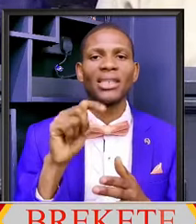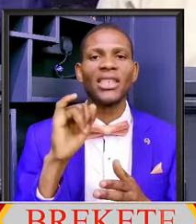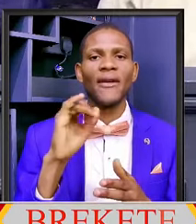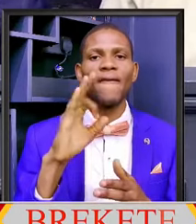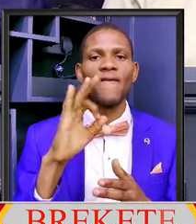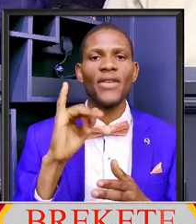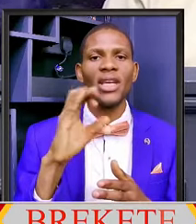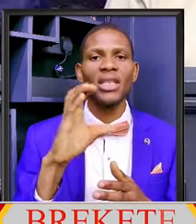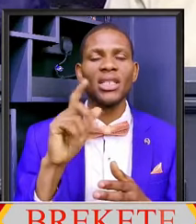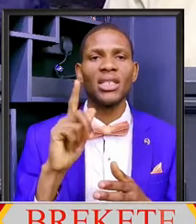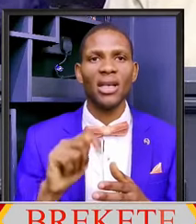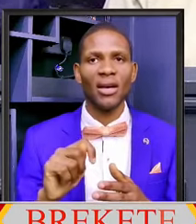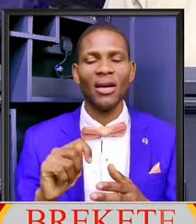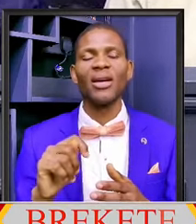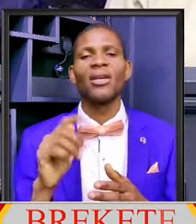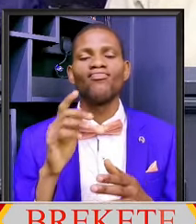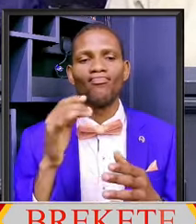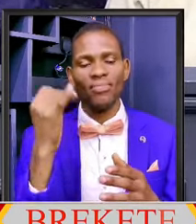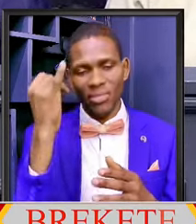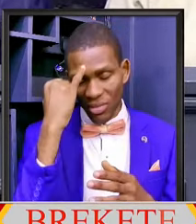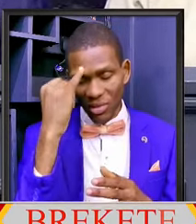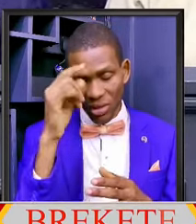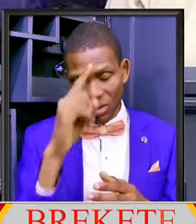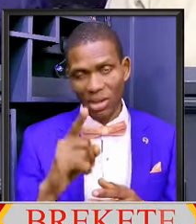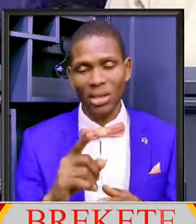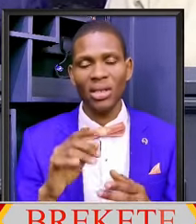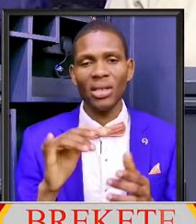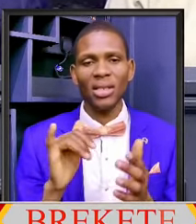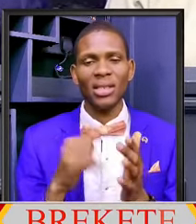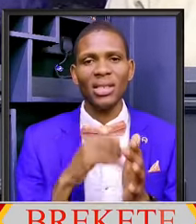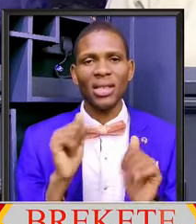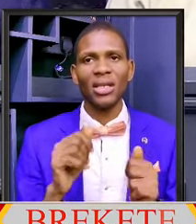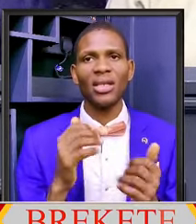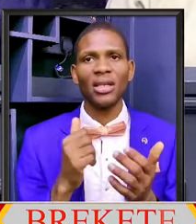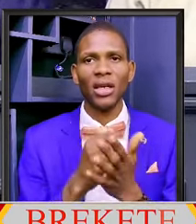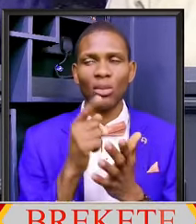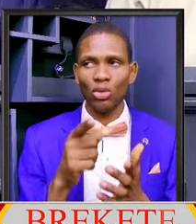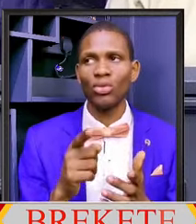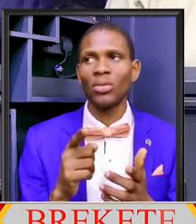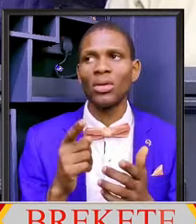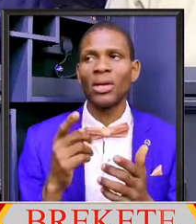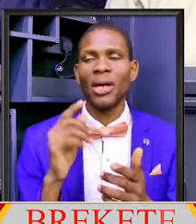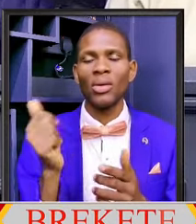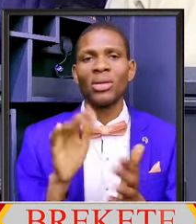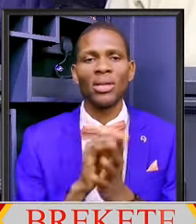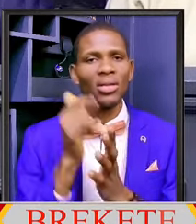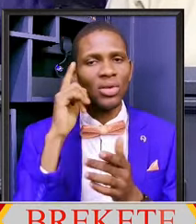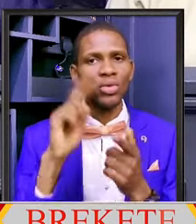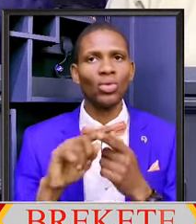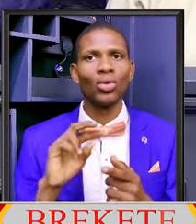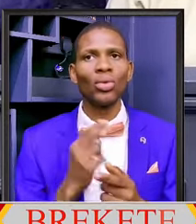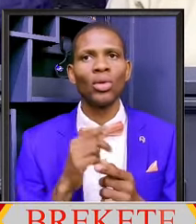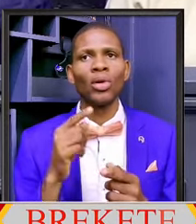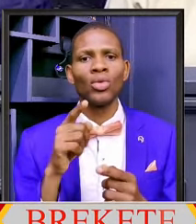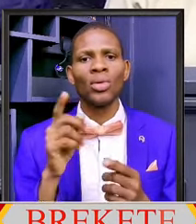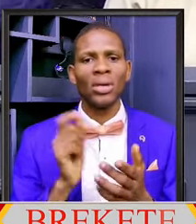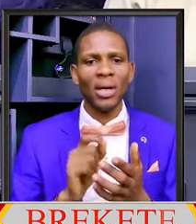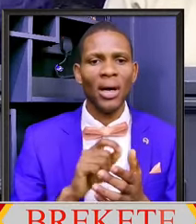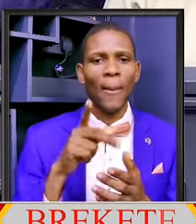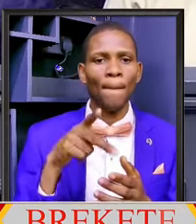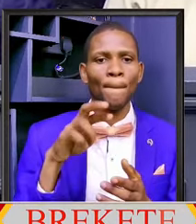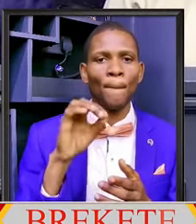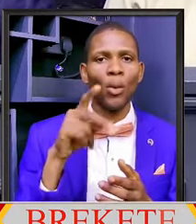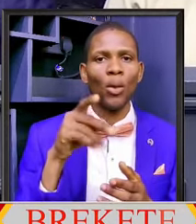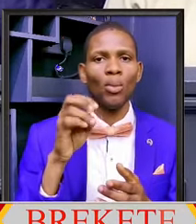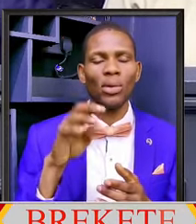machine, they fit do what thing require human intelligence mm. do. So anybody who they listen to us, you they write proposal,